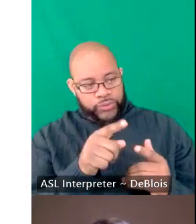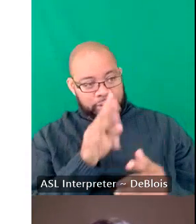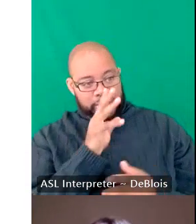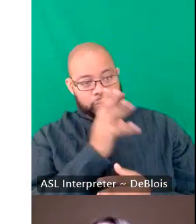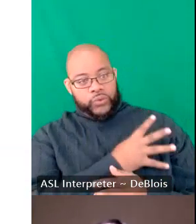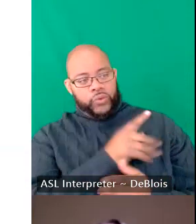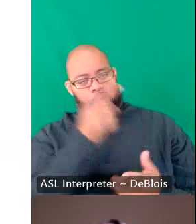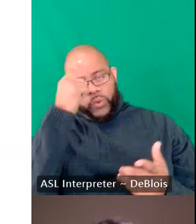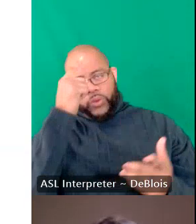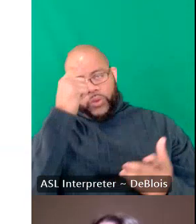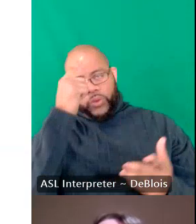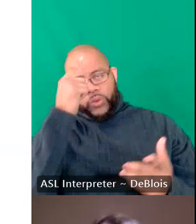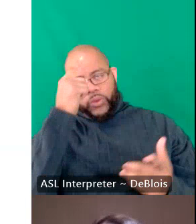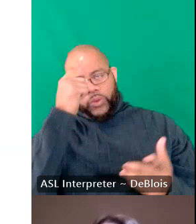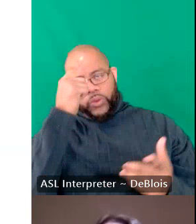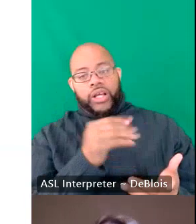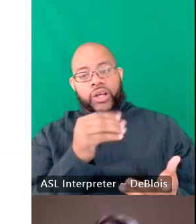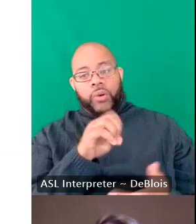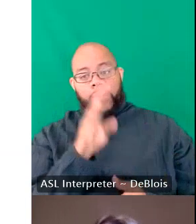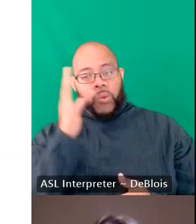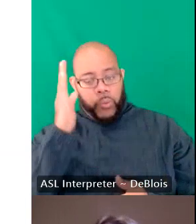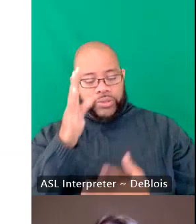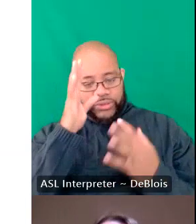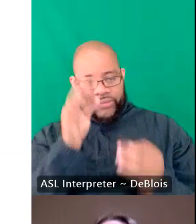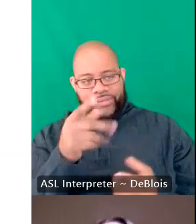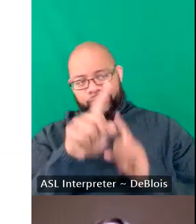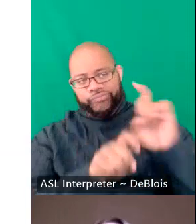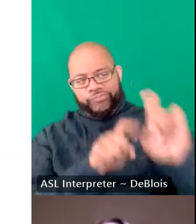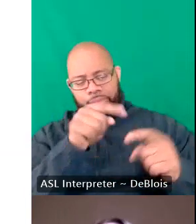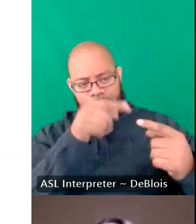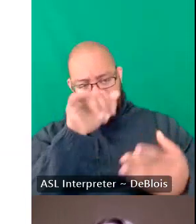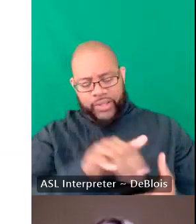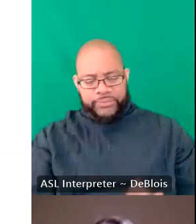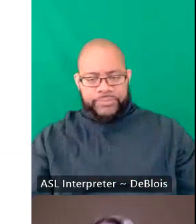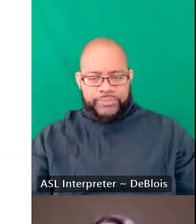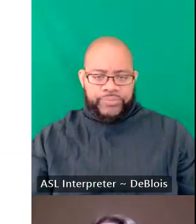it was too small, and OMB will certainly ask questions about that.